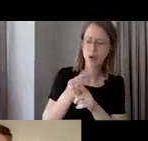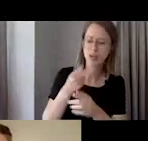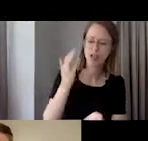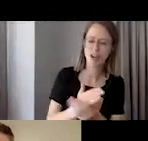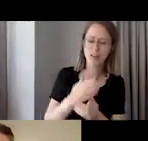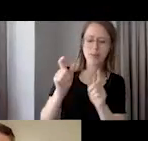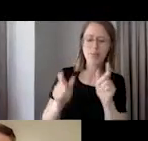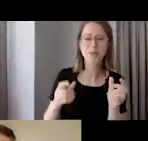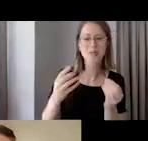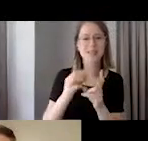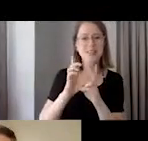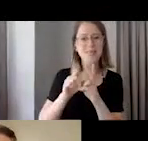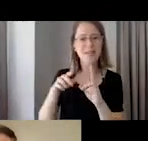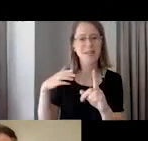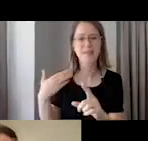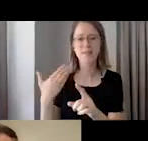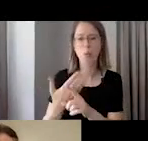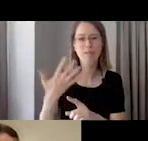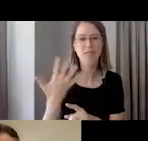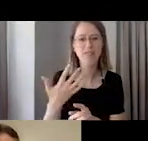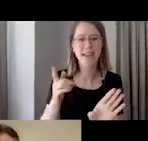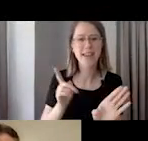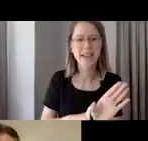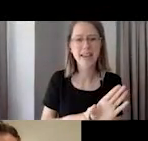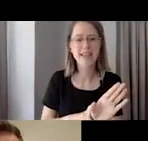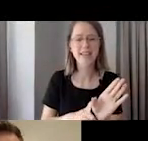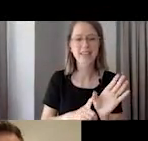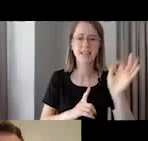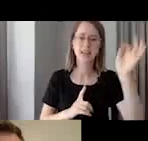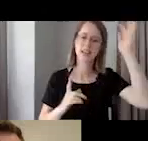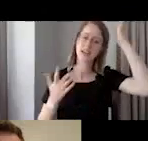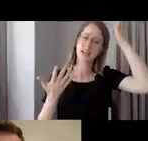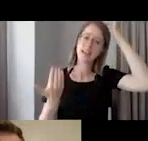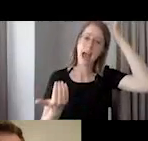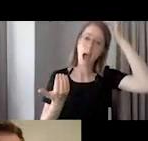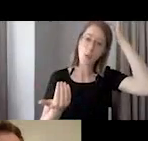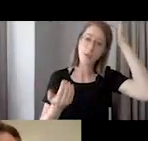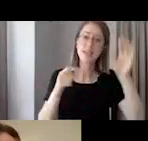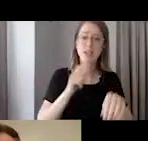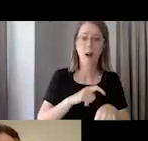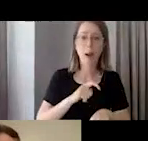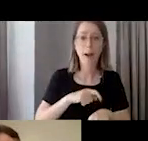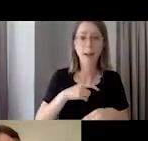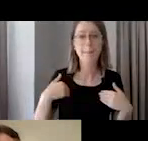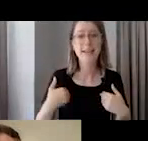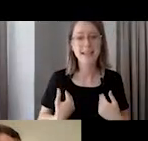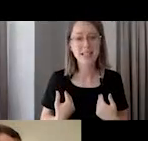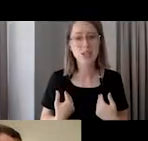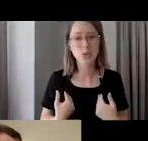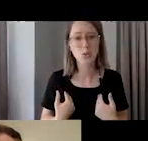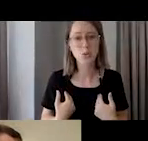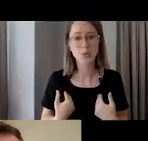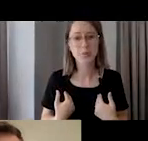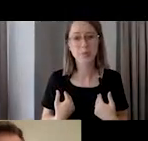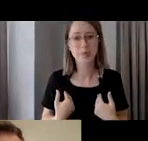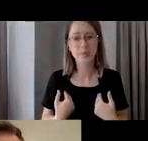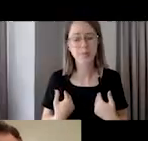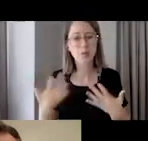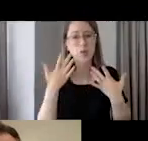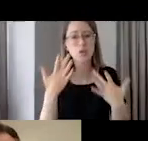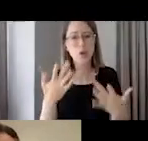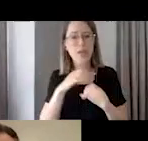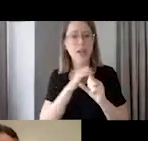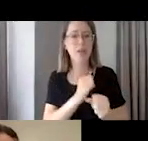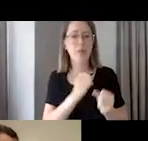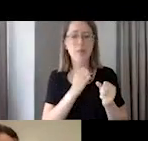internationally for 15 years or so. And now is the point at which it needs to reflect that commitment through domestic